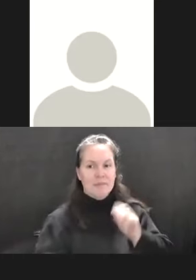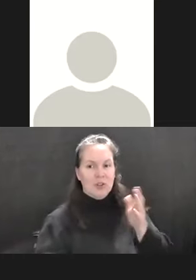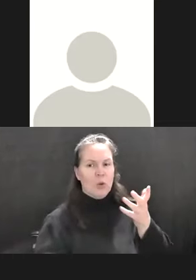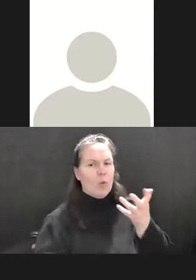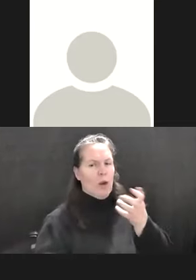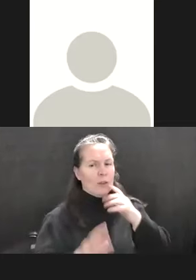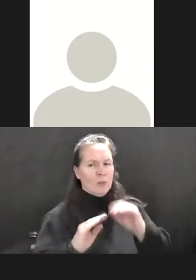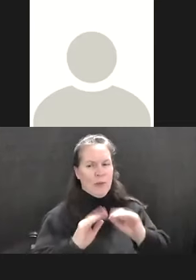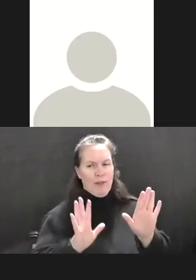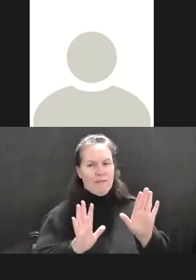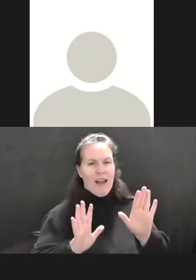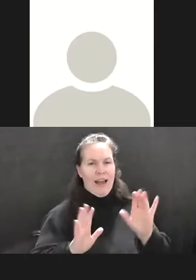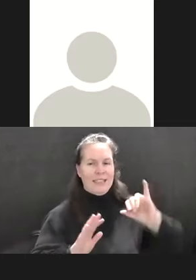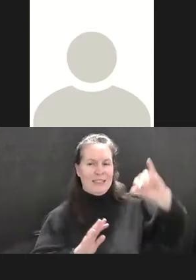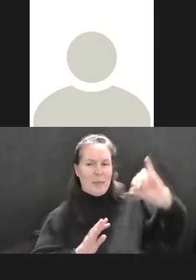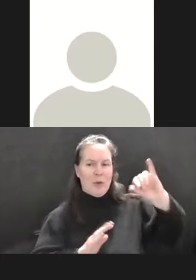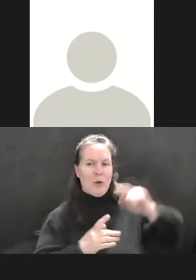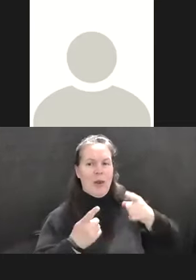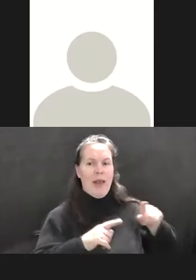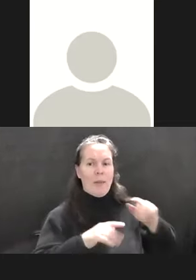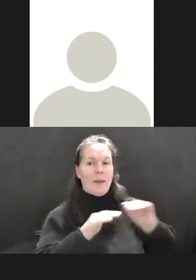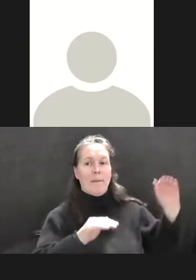what was done for the health professional definition.